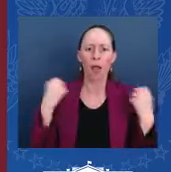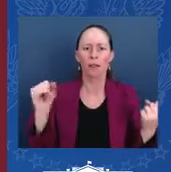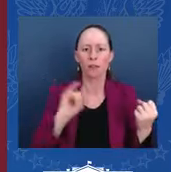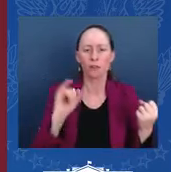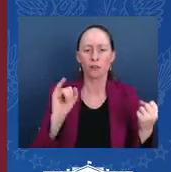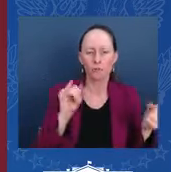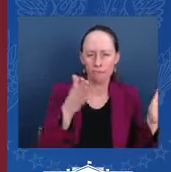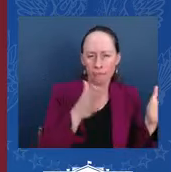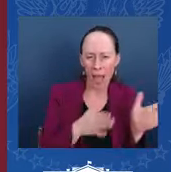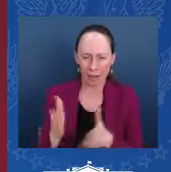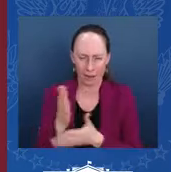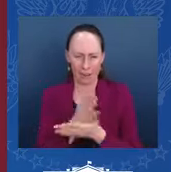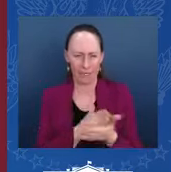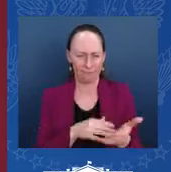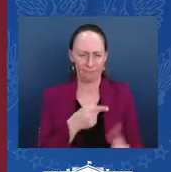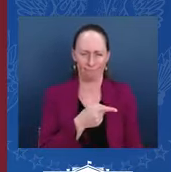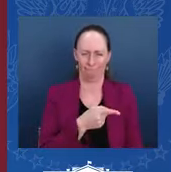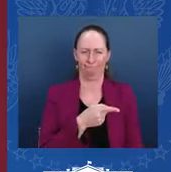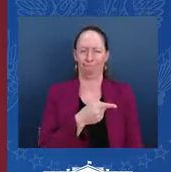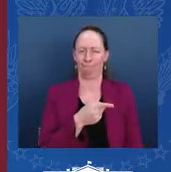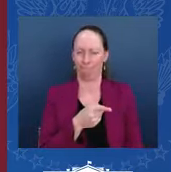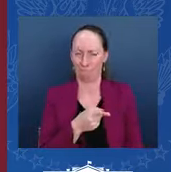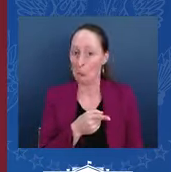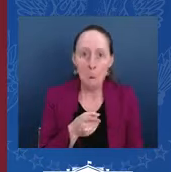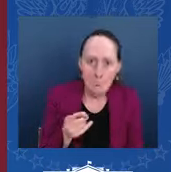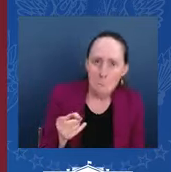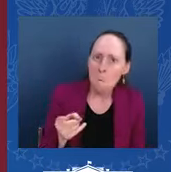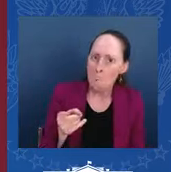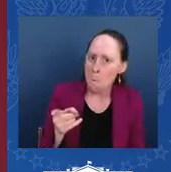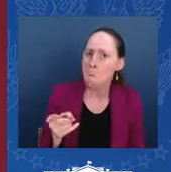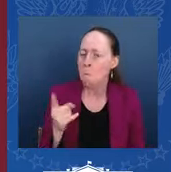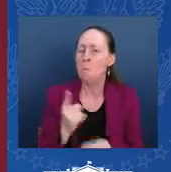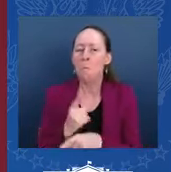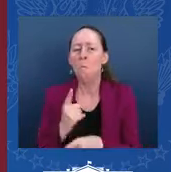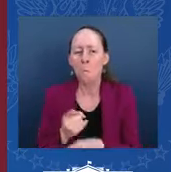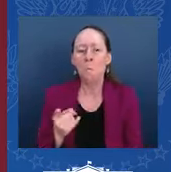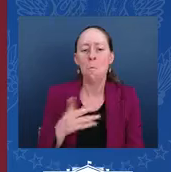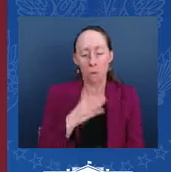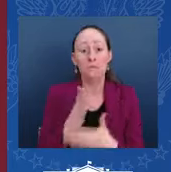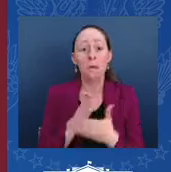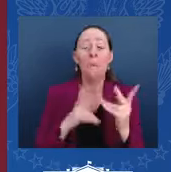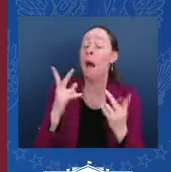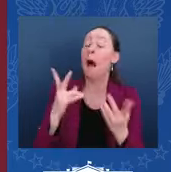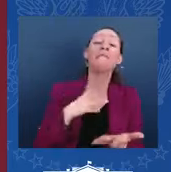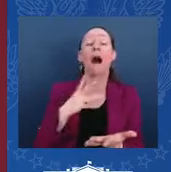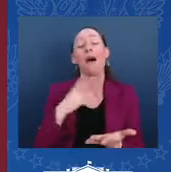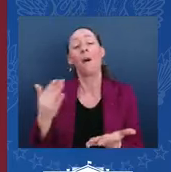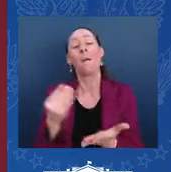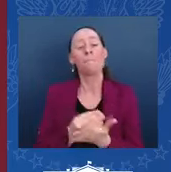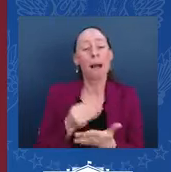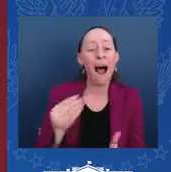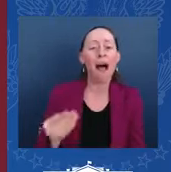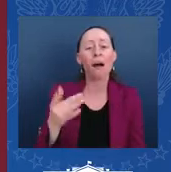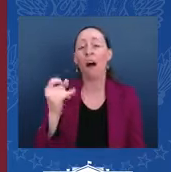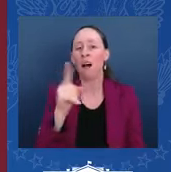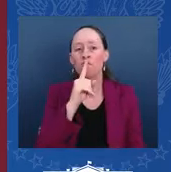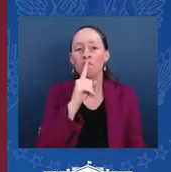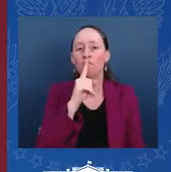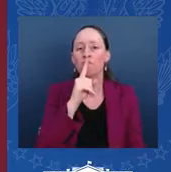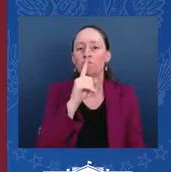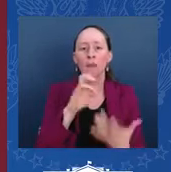health insurance that look affordable, but then stick consumers with big unexpected charges. You know, we